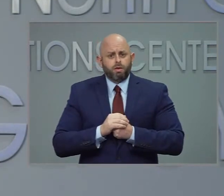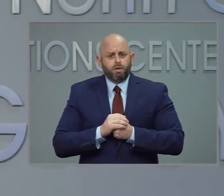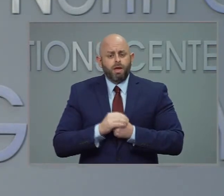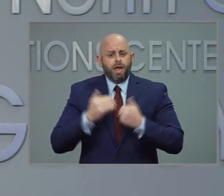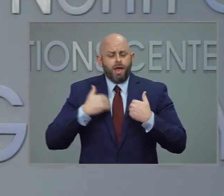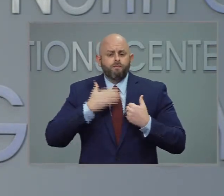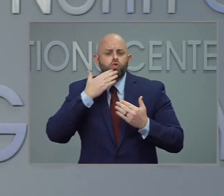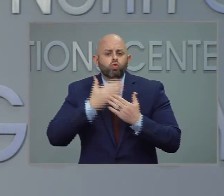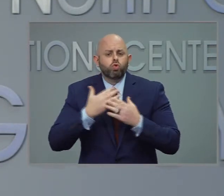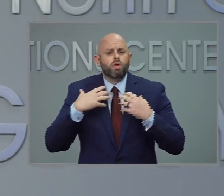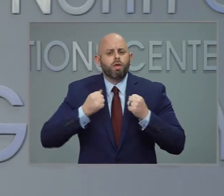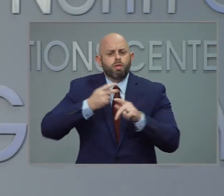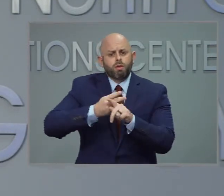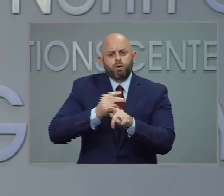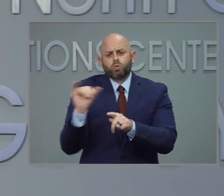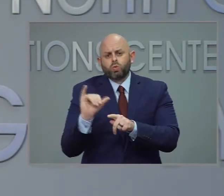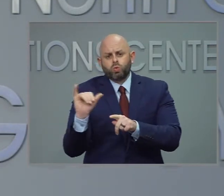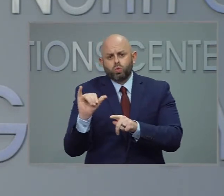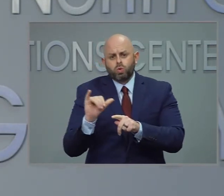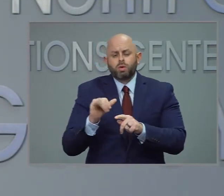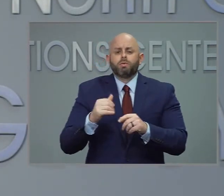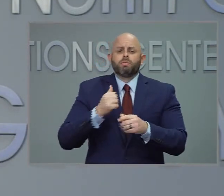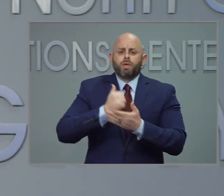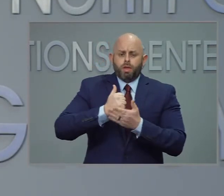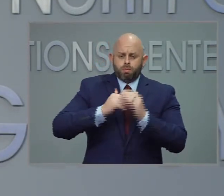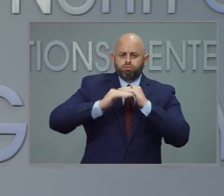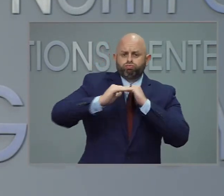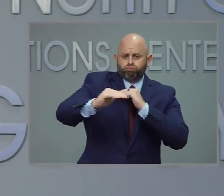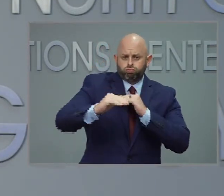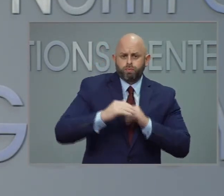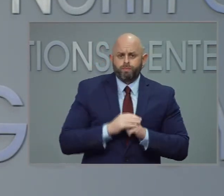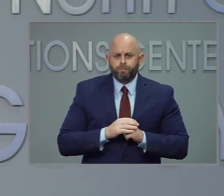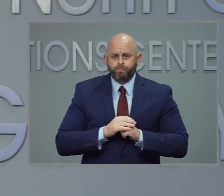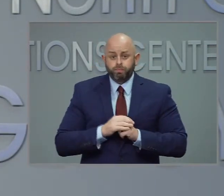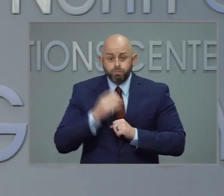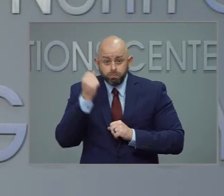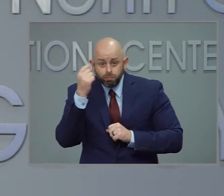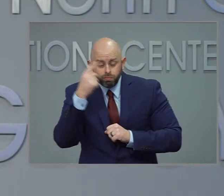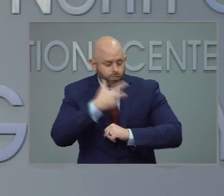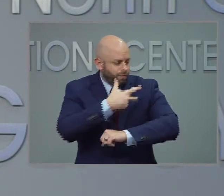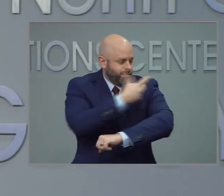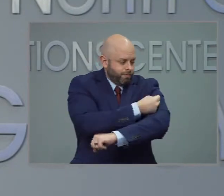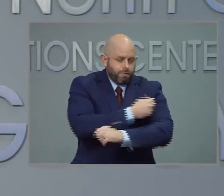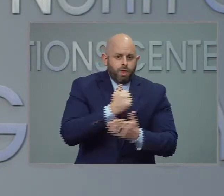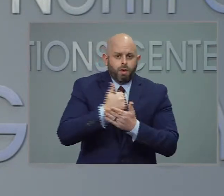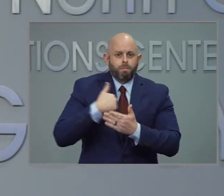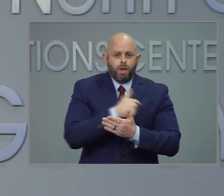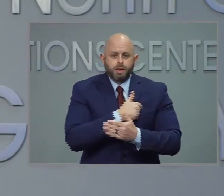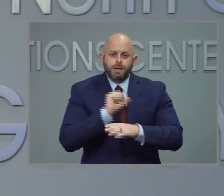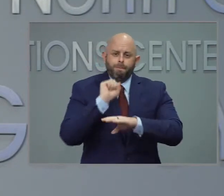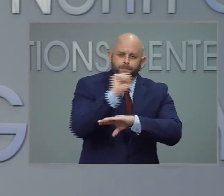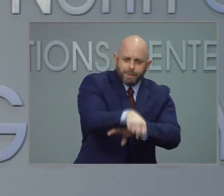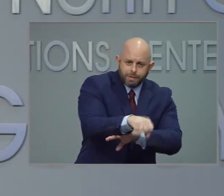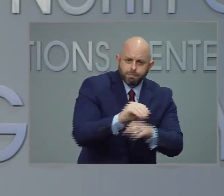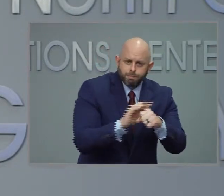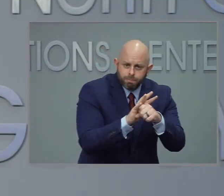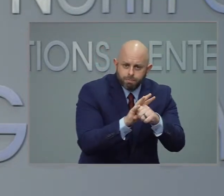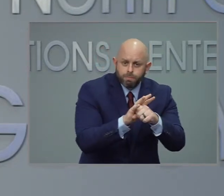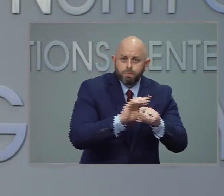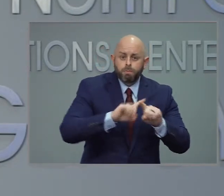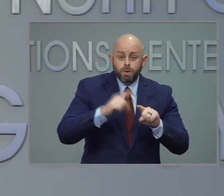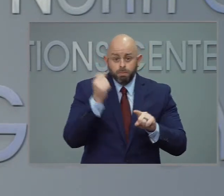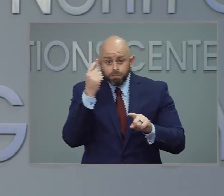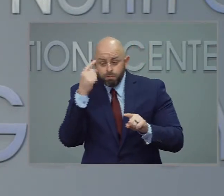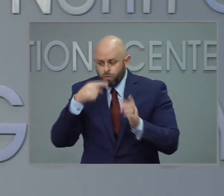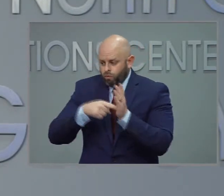keep them that way. Vaccines are beating back this pandemic, but the affordable health care needs will